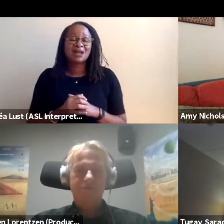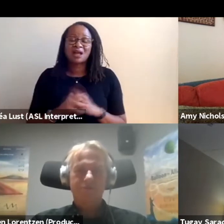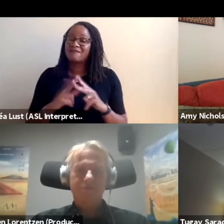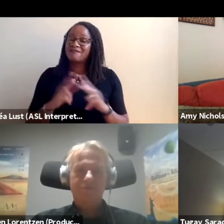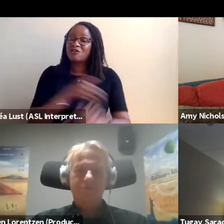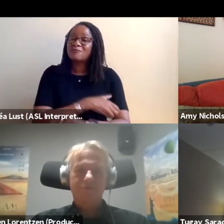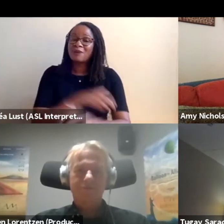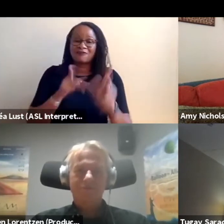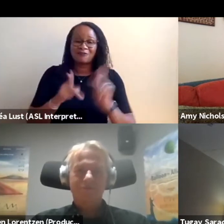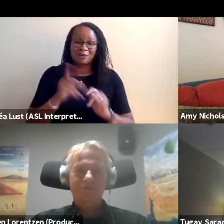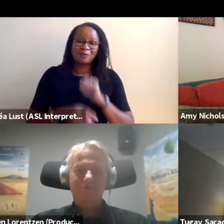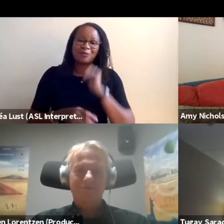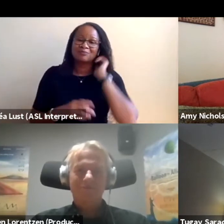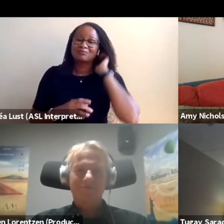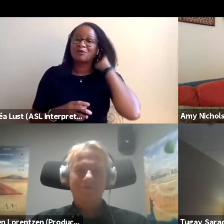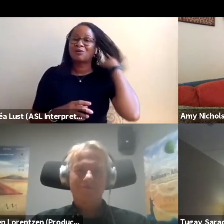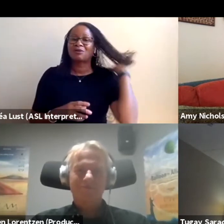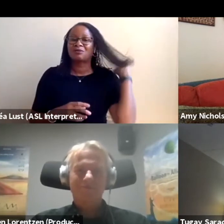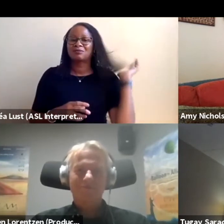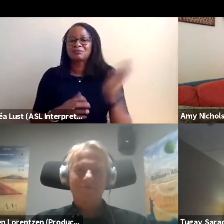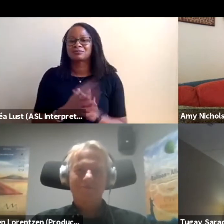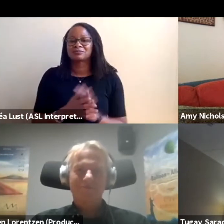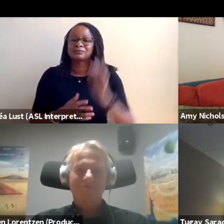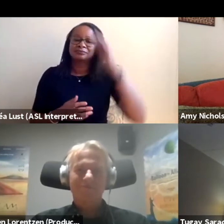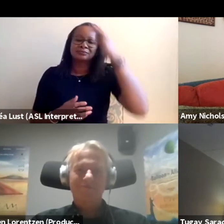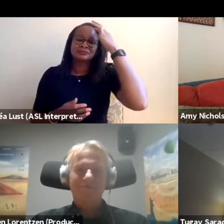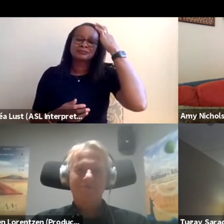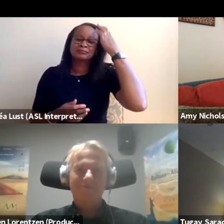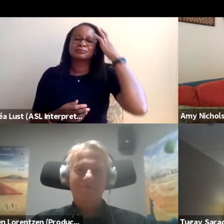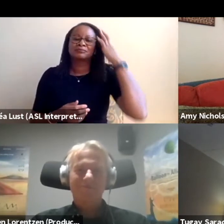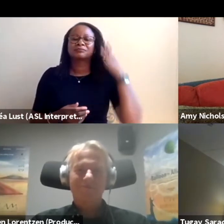people. And we tell him